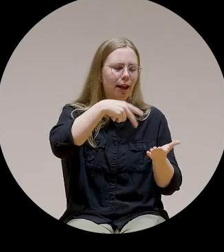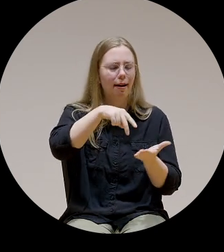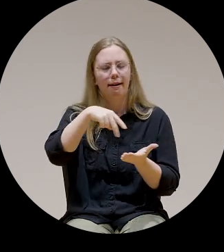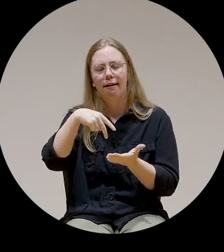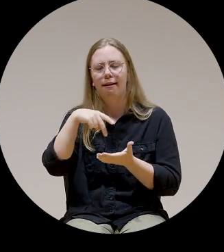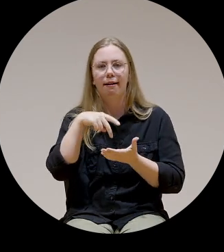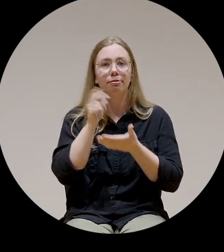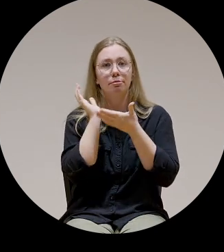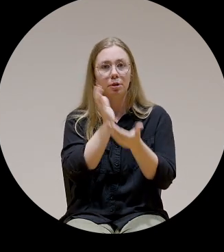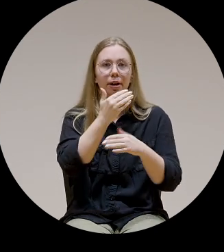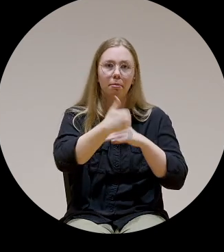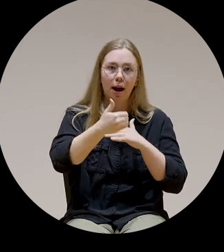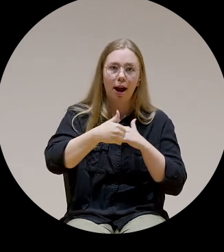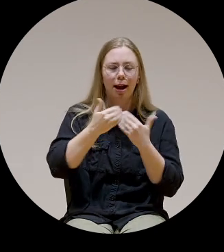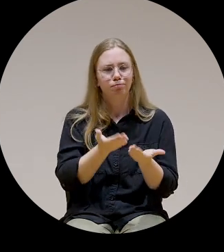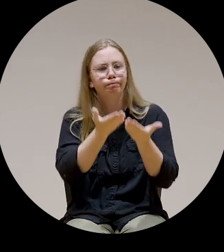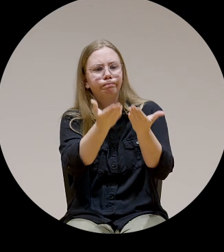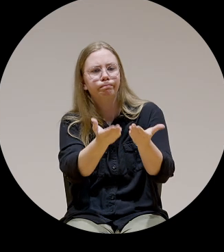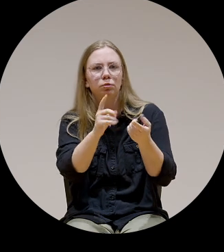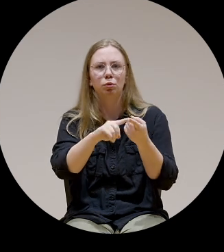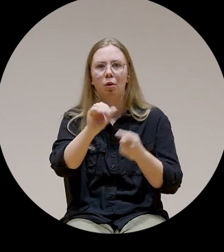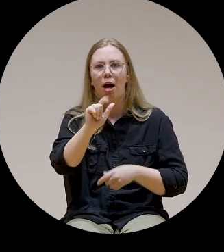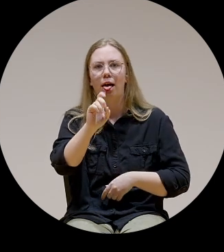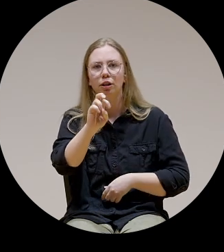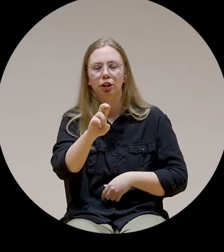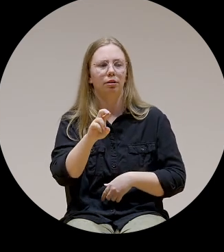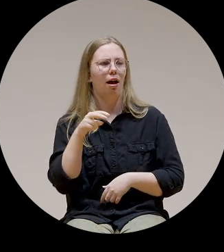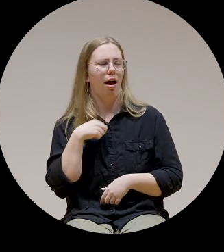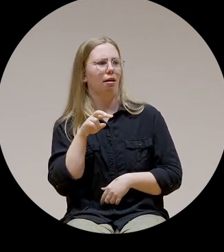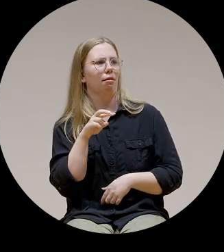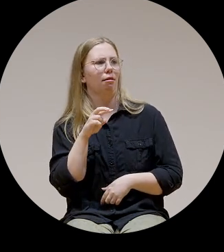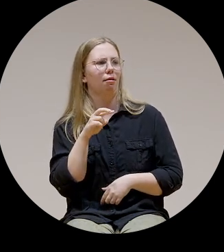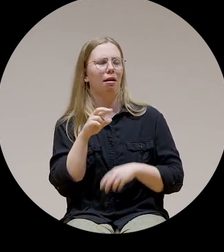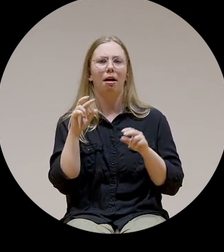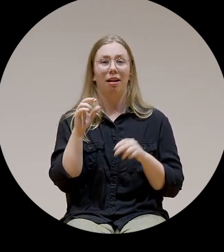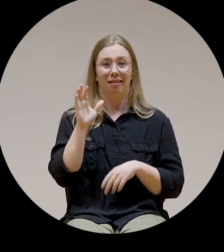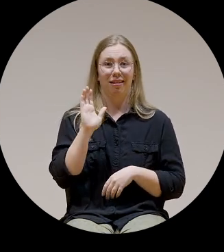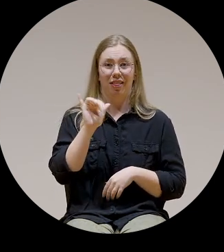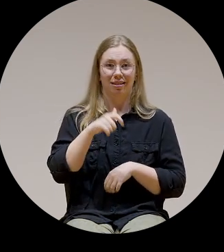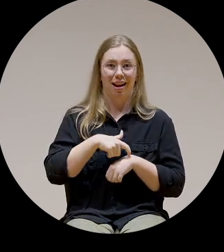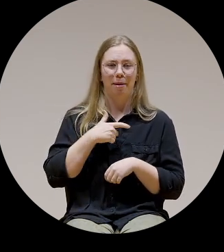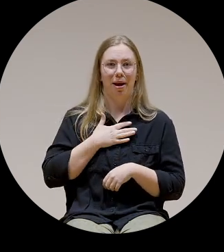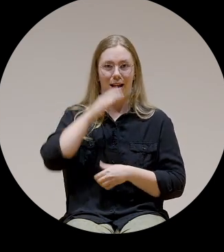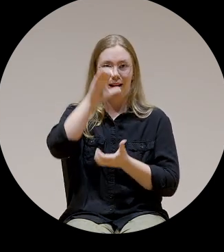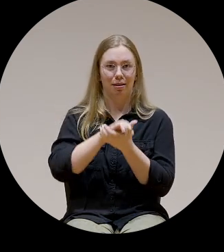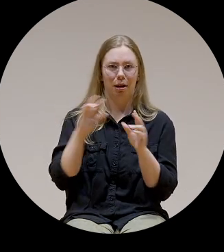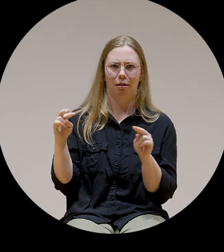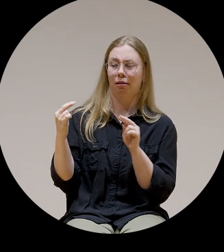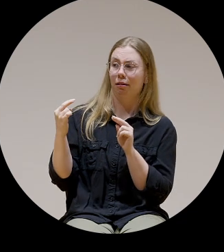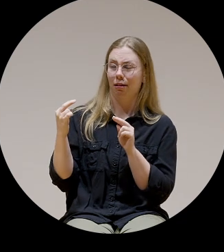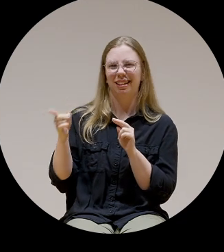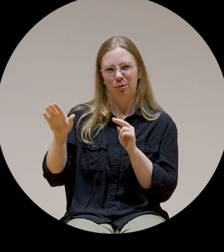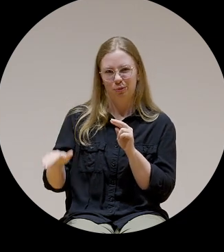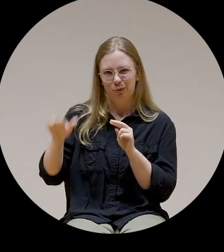foot of the altar, you know, I turned to my then husband, raised Jewish, and I said, "We